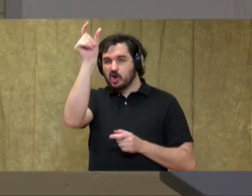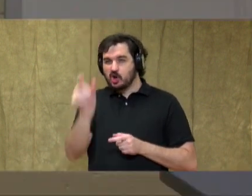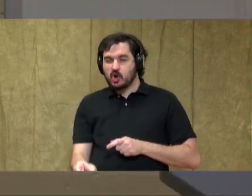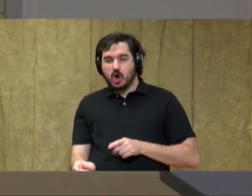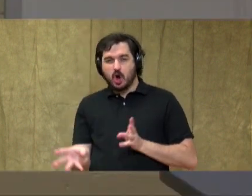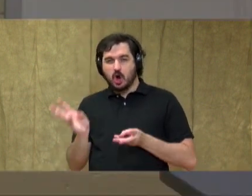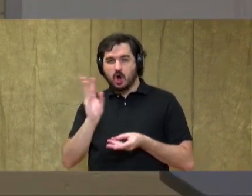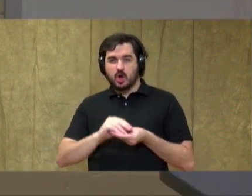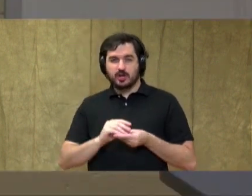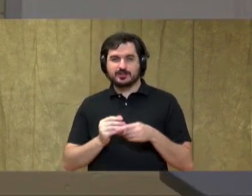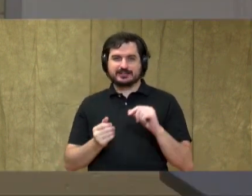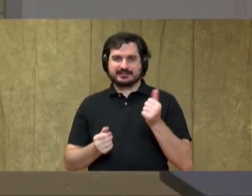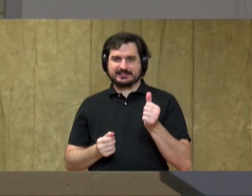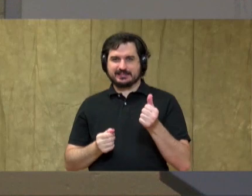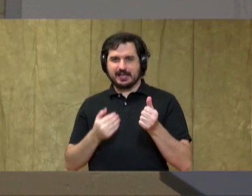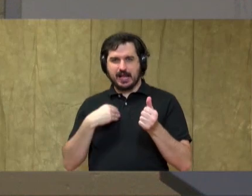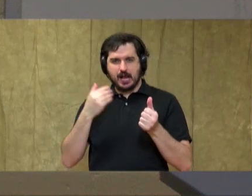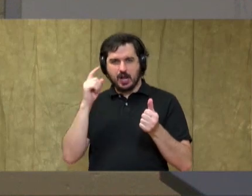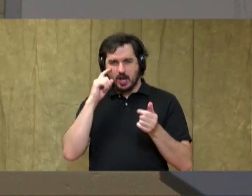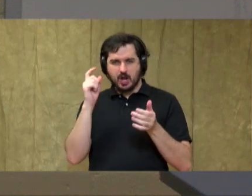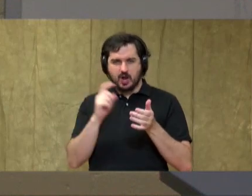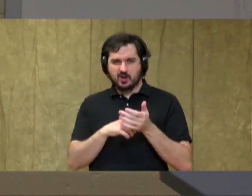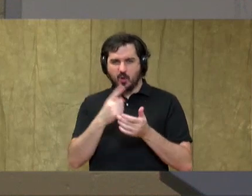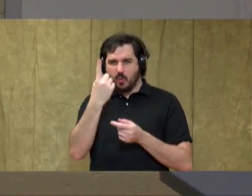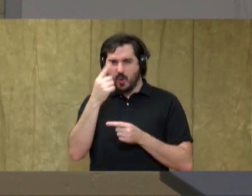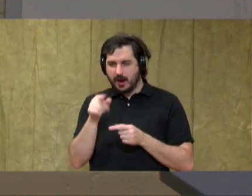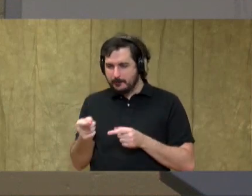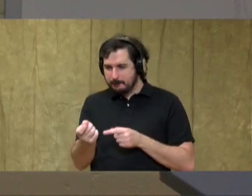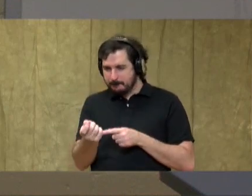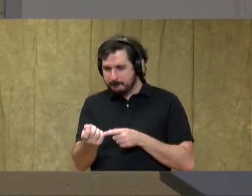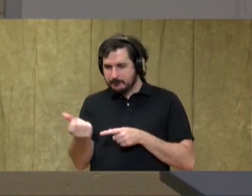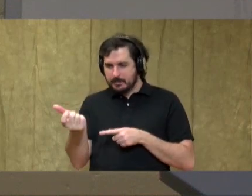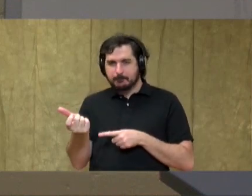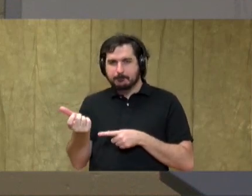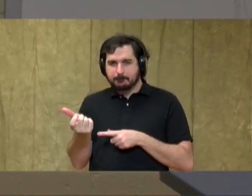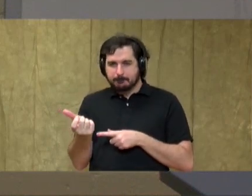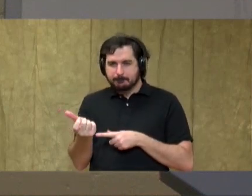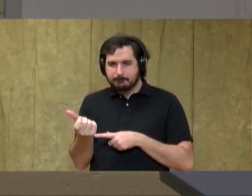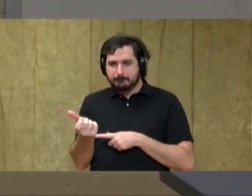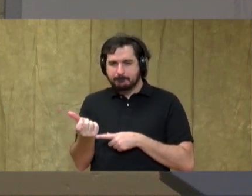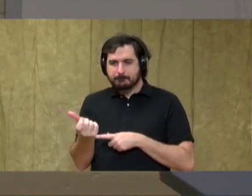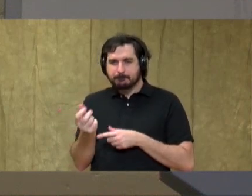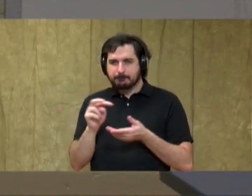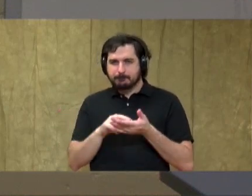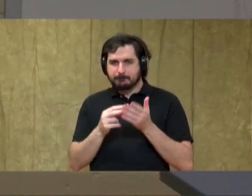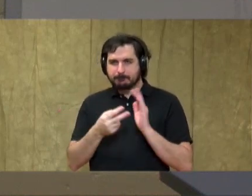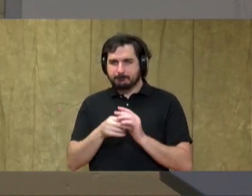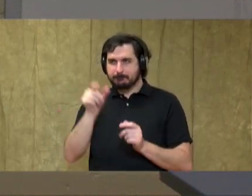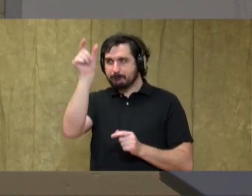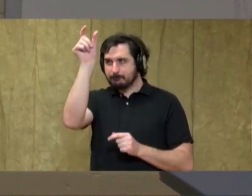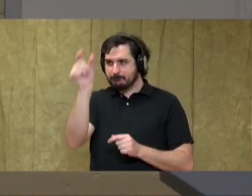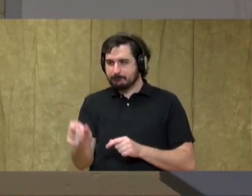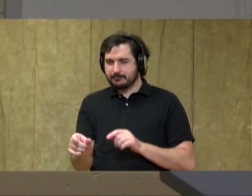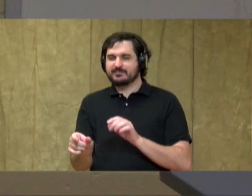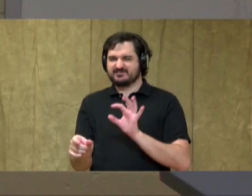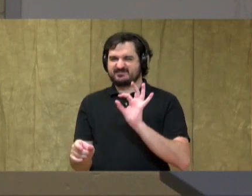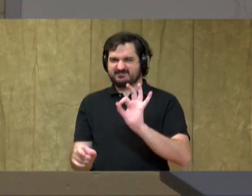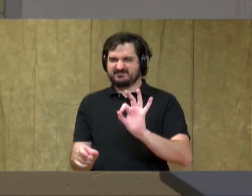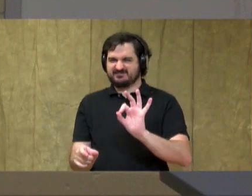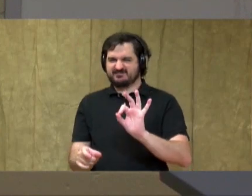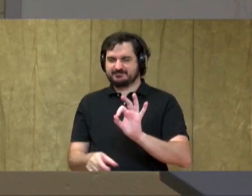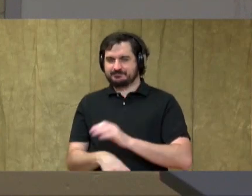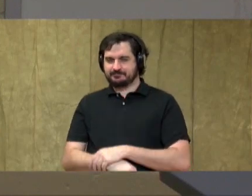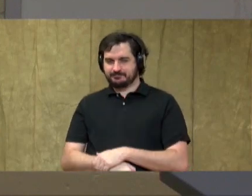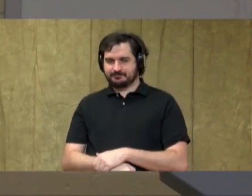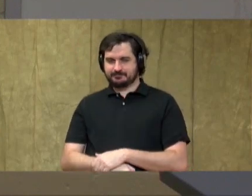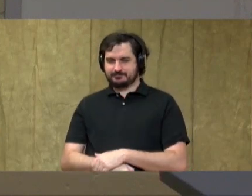column? 10. And I notice that only one's not shaded. So I know that that means there's 9 shaded. So